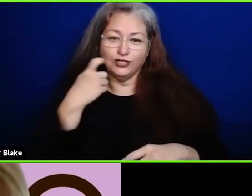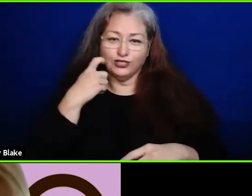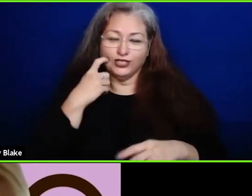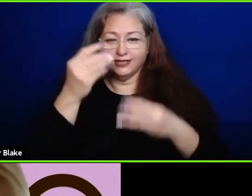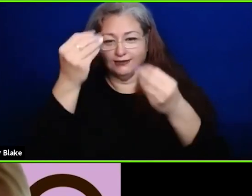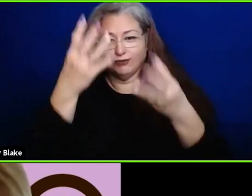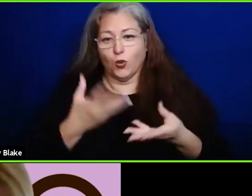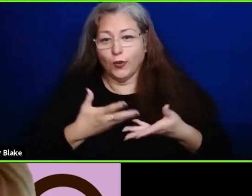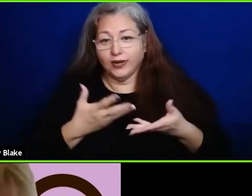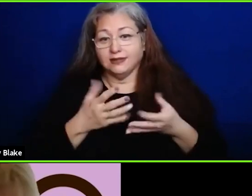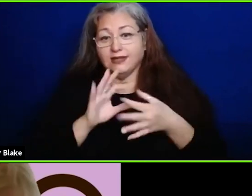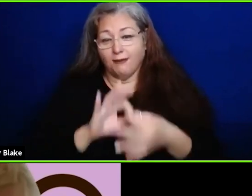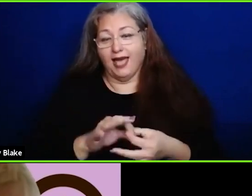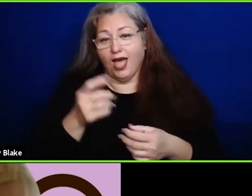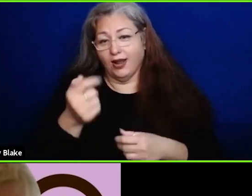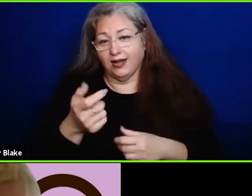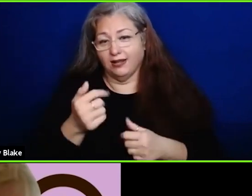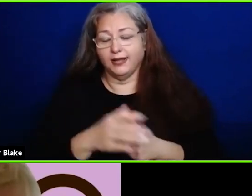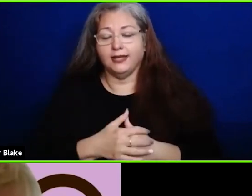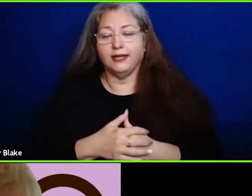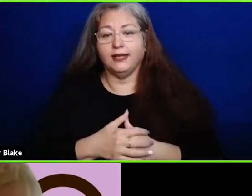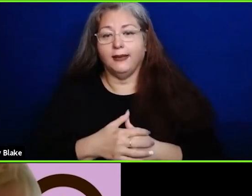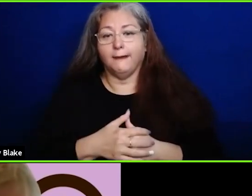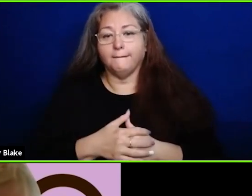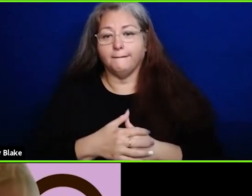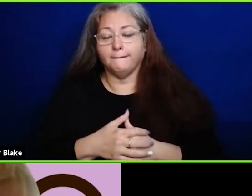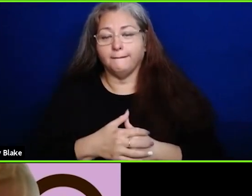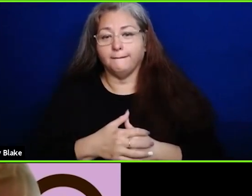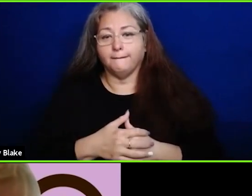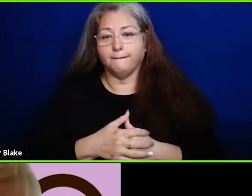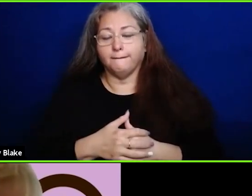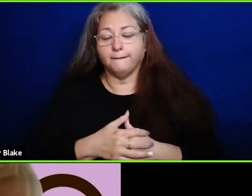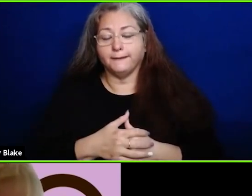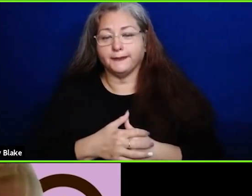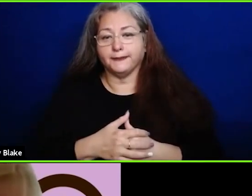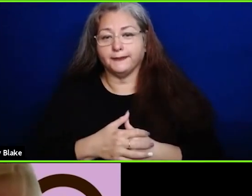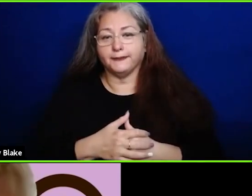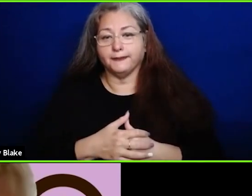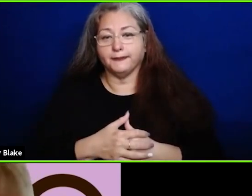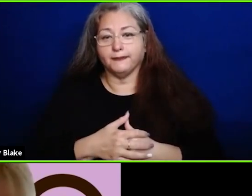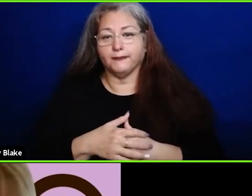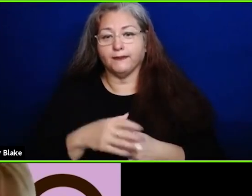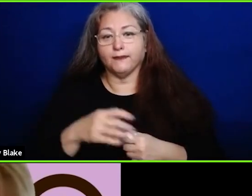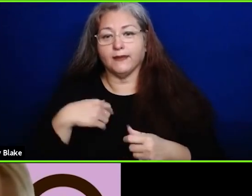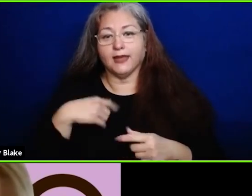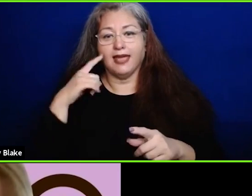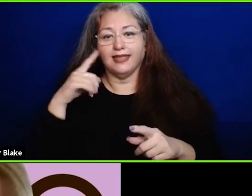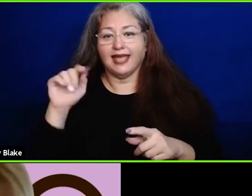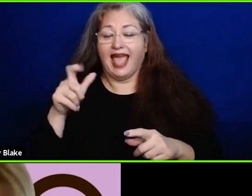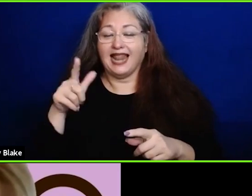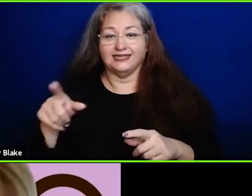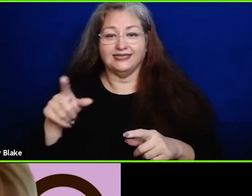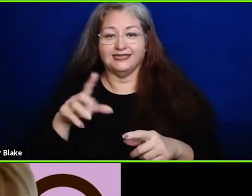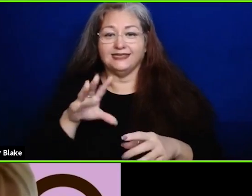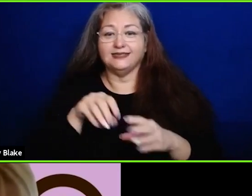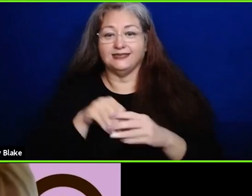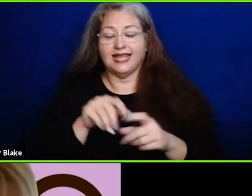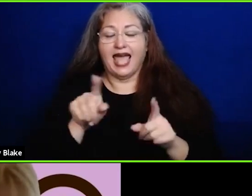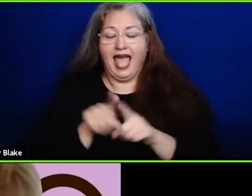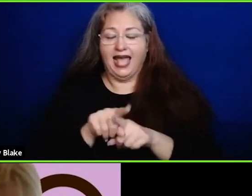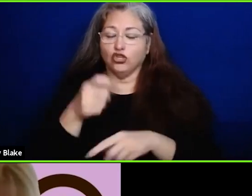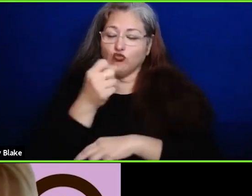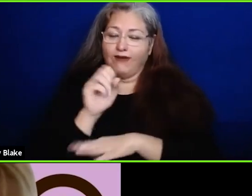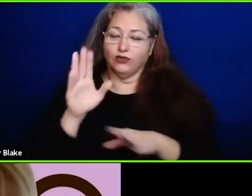us a little bit about. And I think Alex Dobkin is on the line of the revolutionaries that